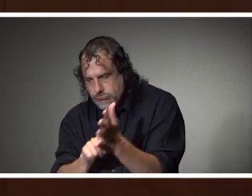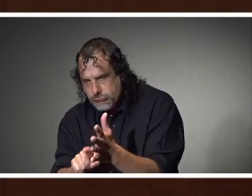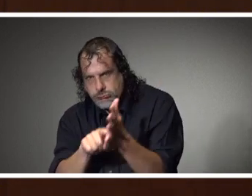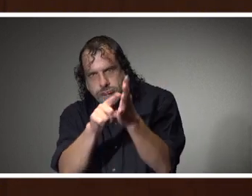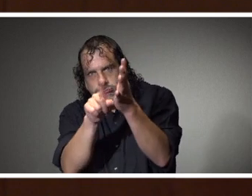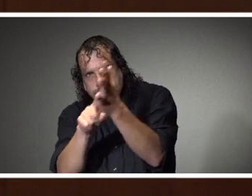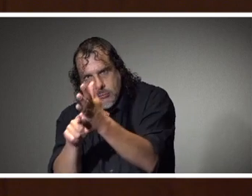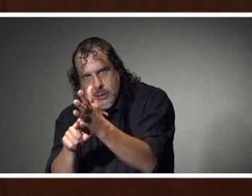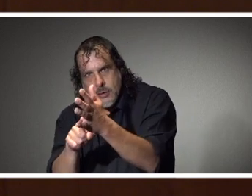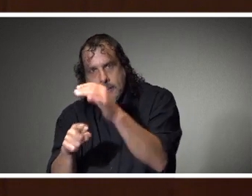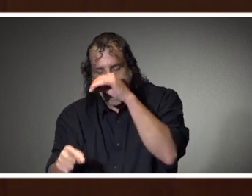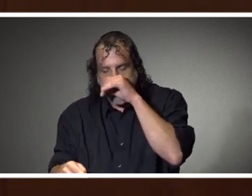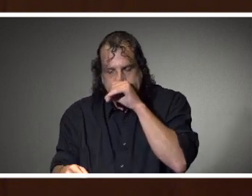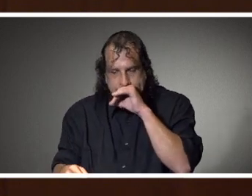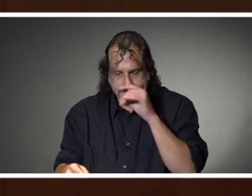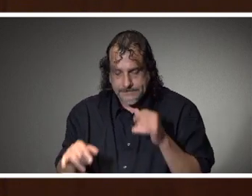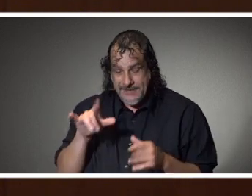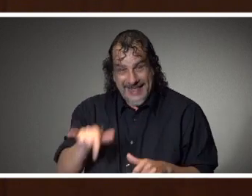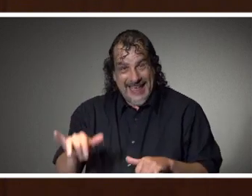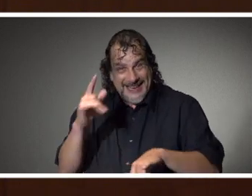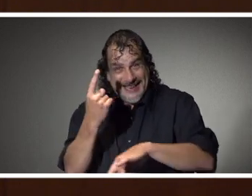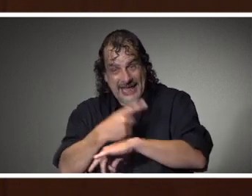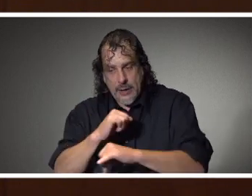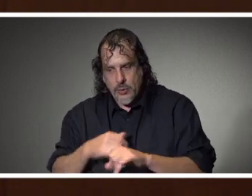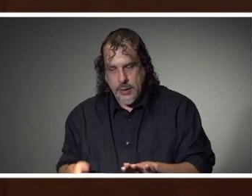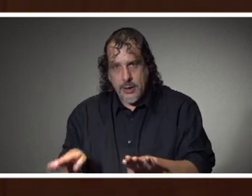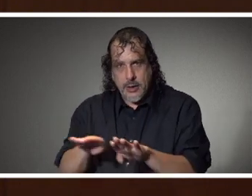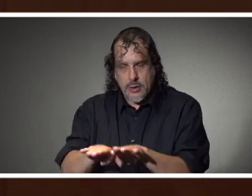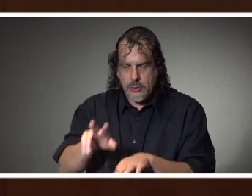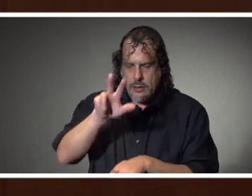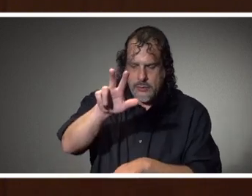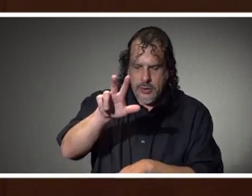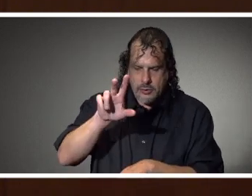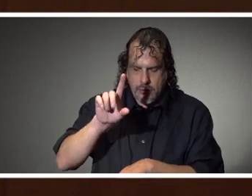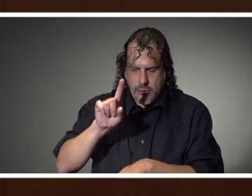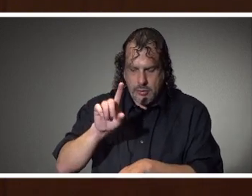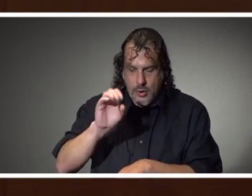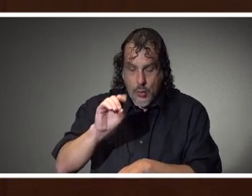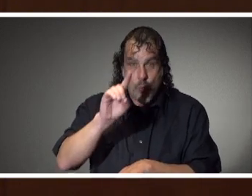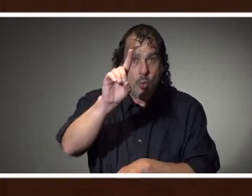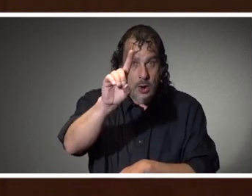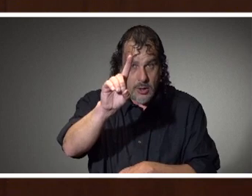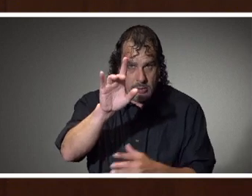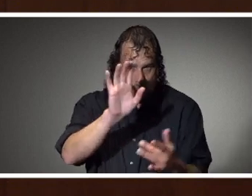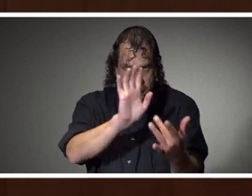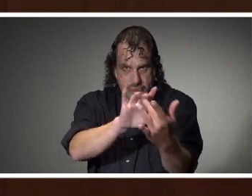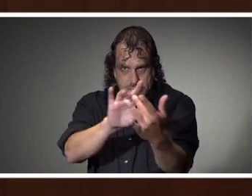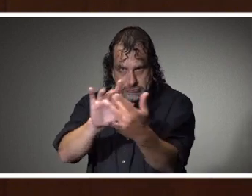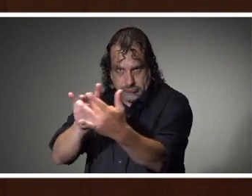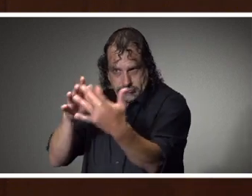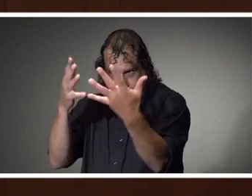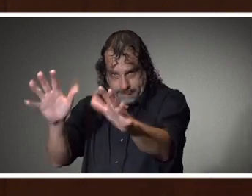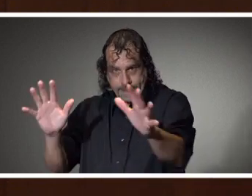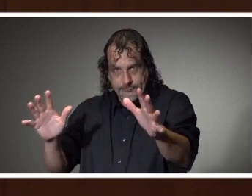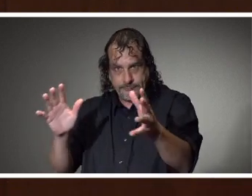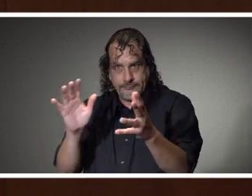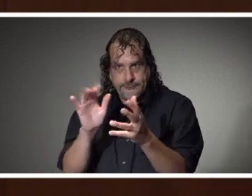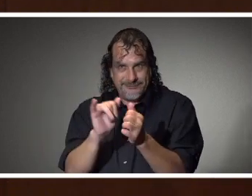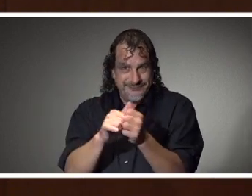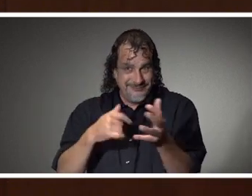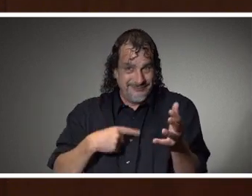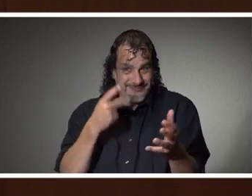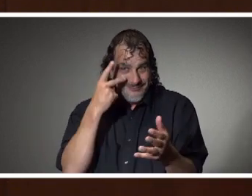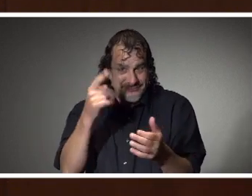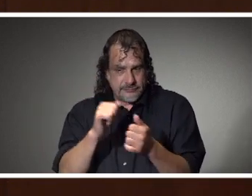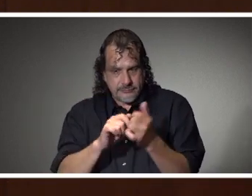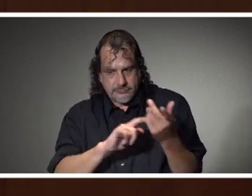for the 10th, and on that same day we closed 301 contact tracing investigations. So that's sort of like the daily churn as an example,